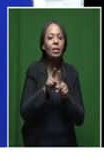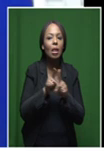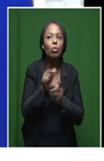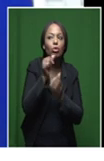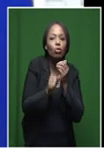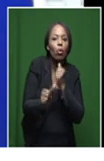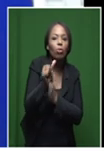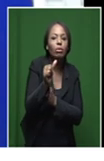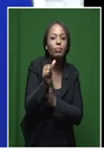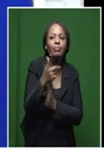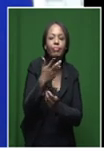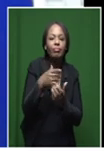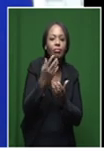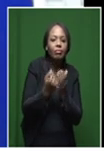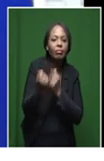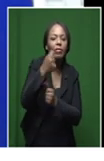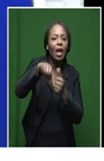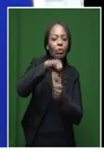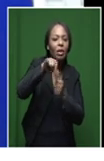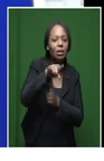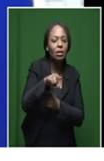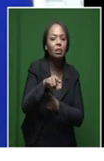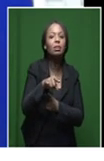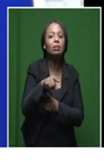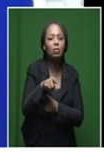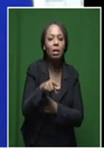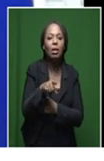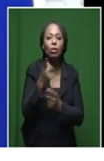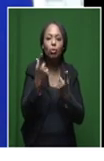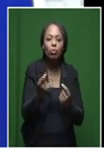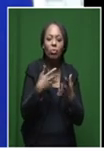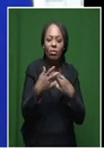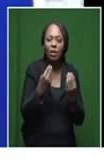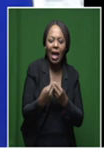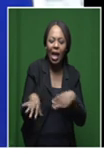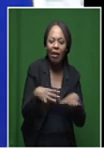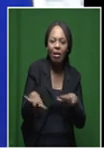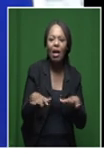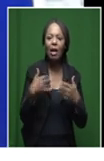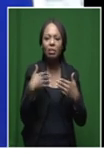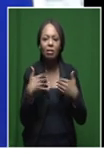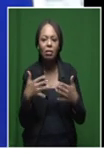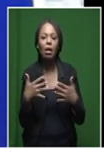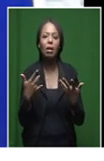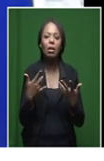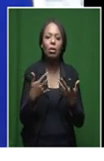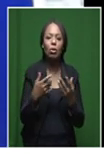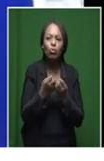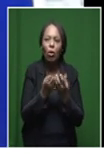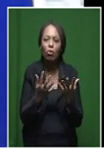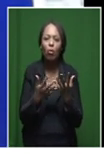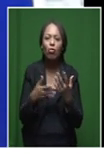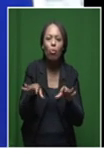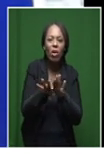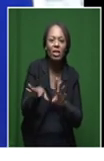isolated, and that you keep in touch with your friends and do hobbies that you enjoy doing. try not to be around too much pollution, which